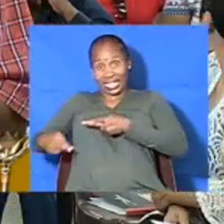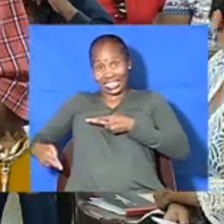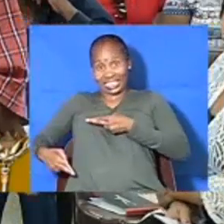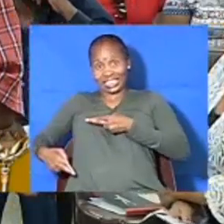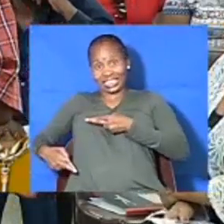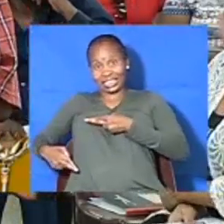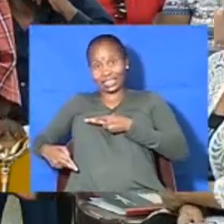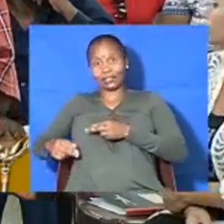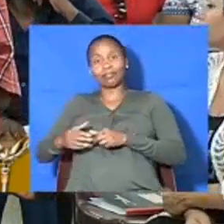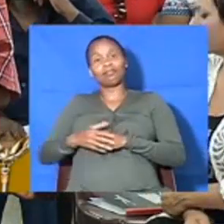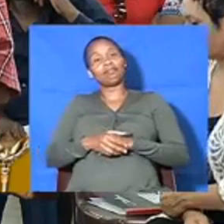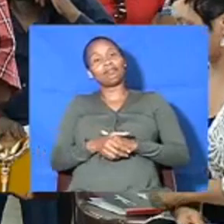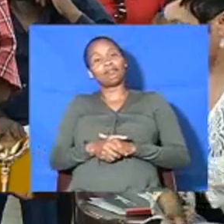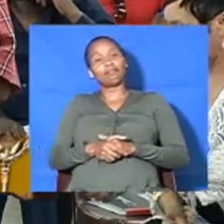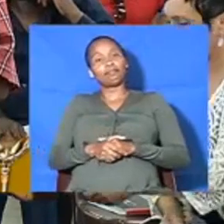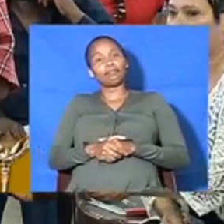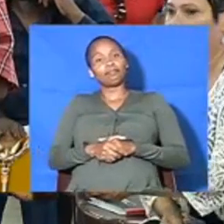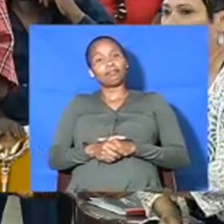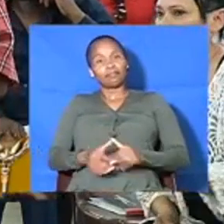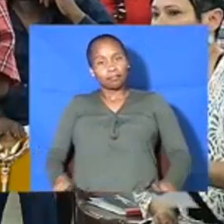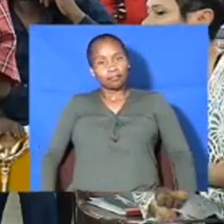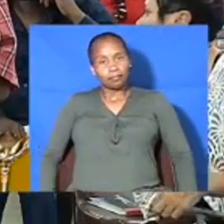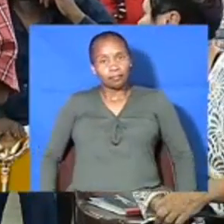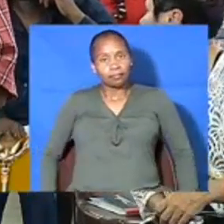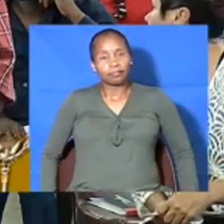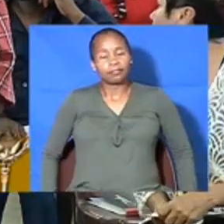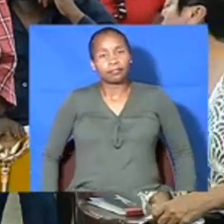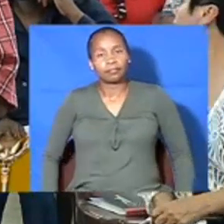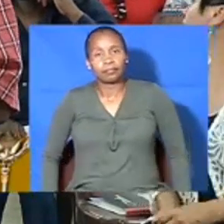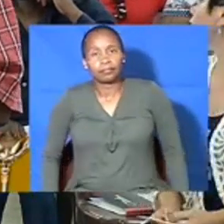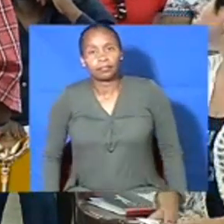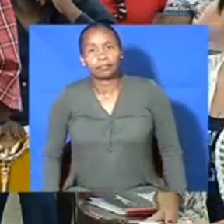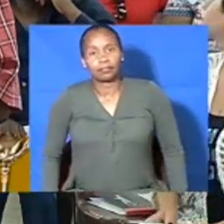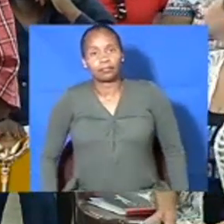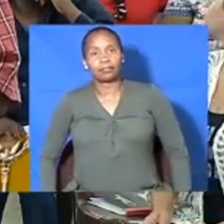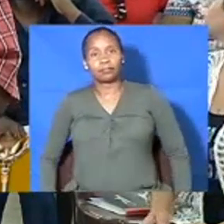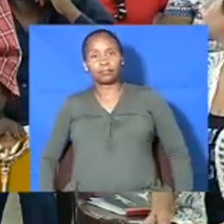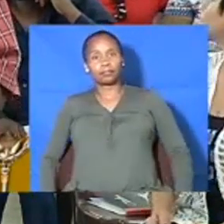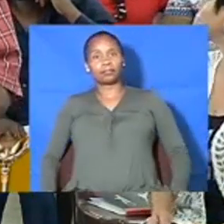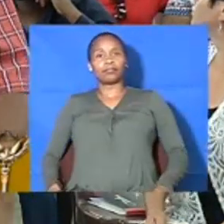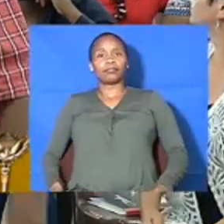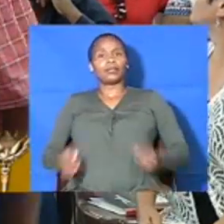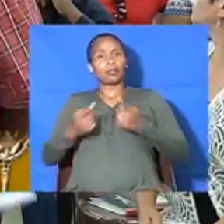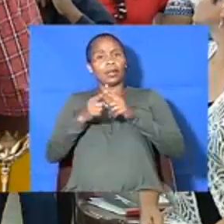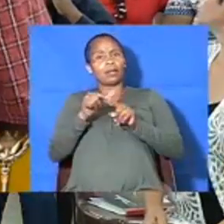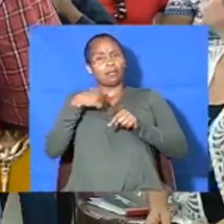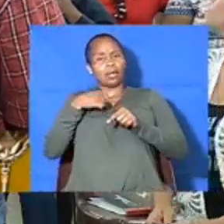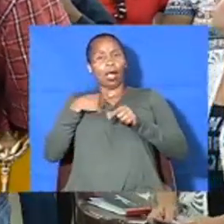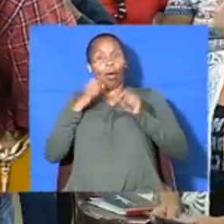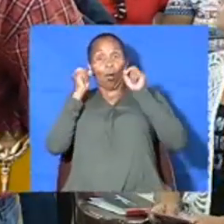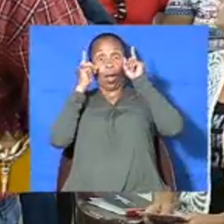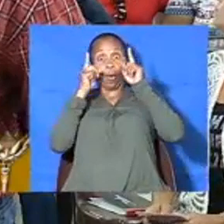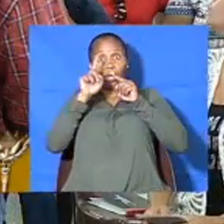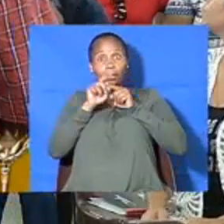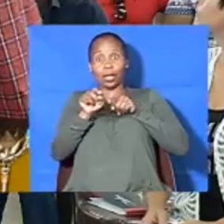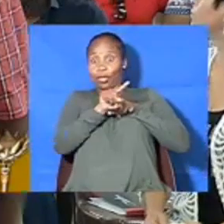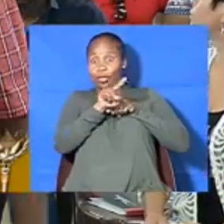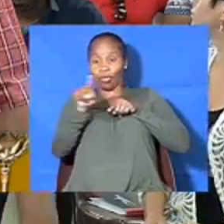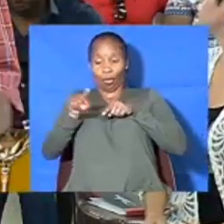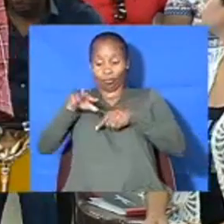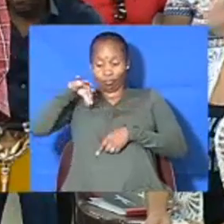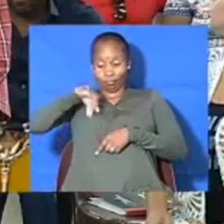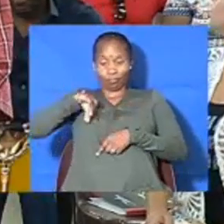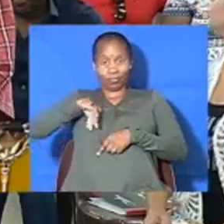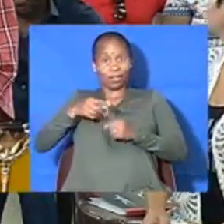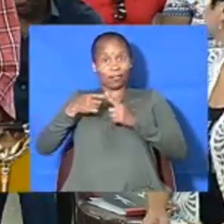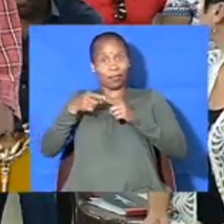they are employed now. Baba ngwe ba sakre manyalo ba ikrile manyalo. Some were not married, but they are married now. Bale ke rata o